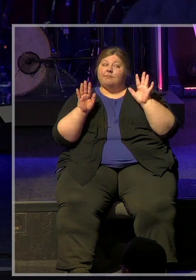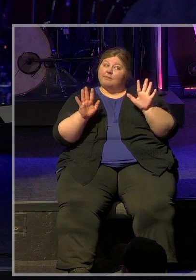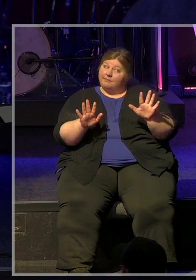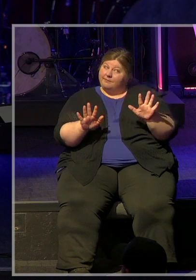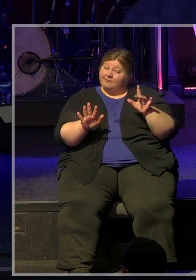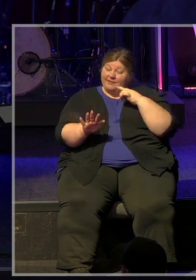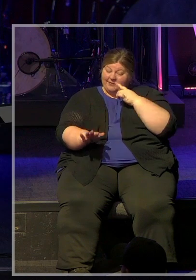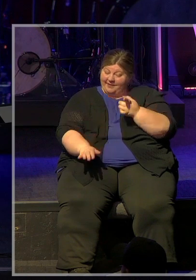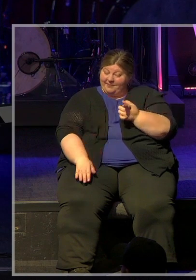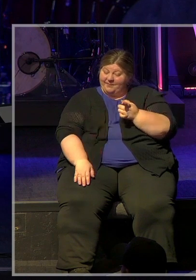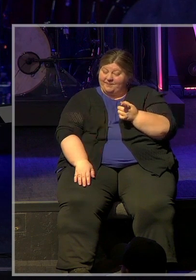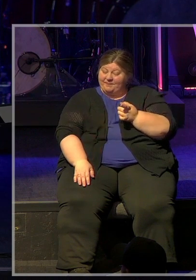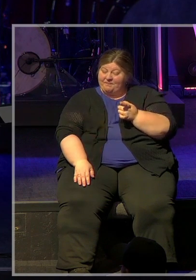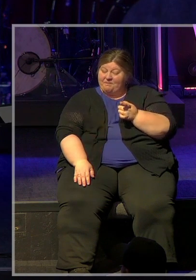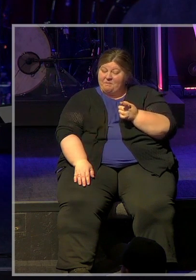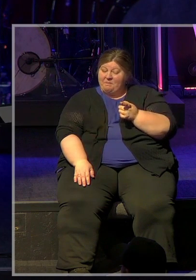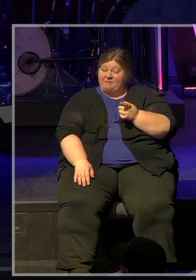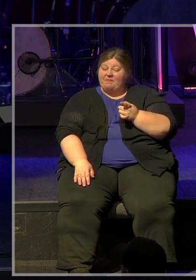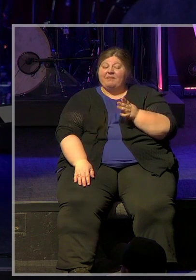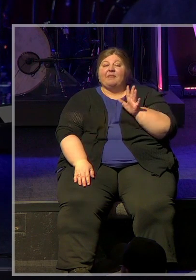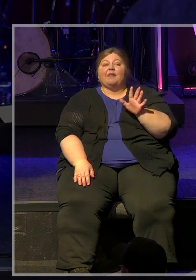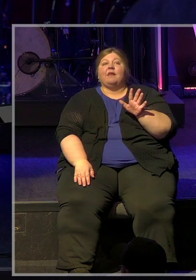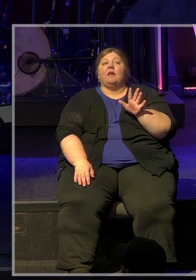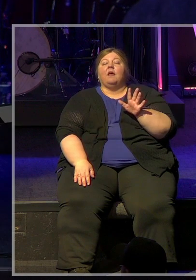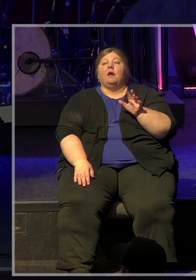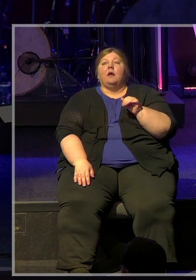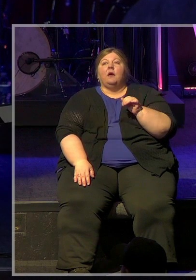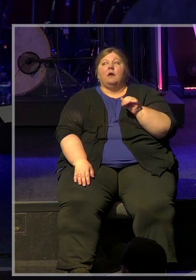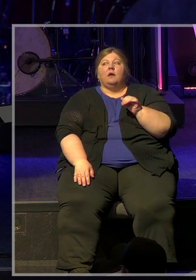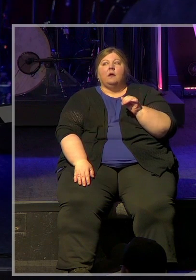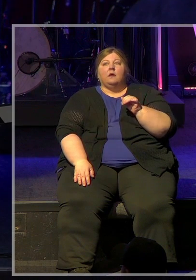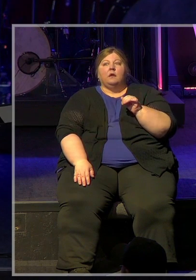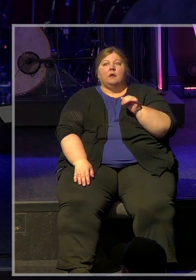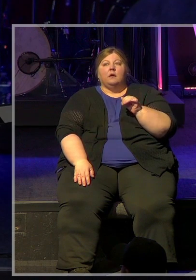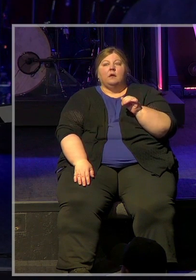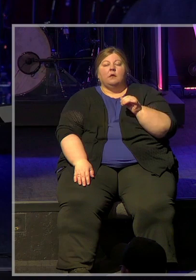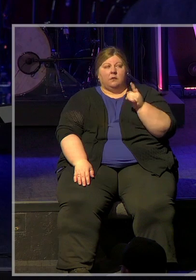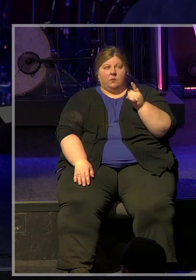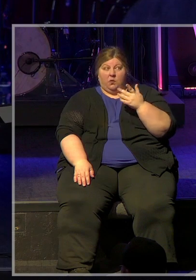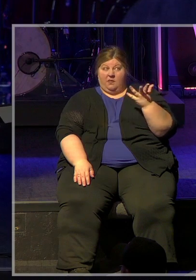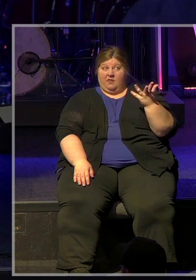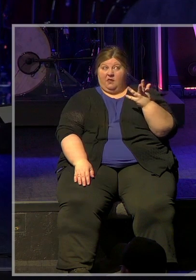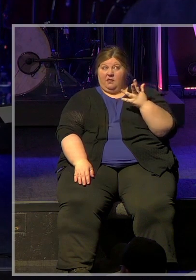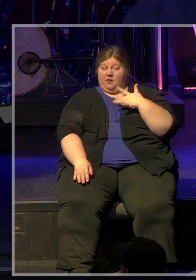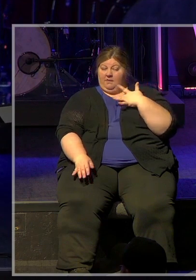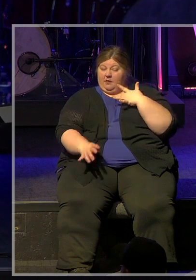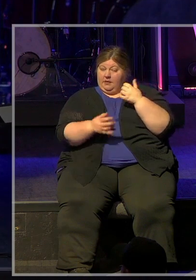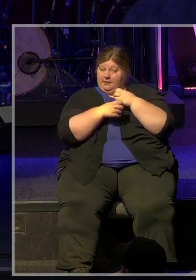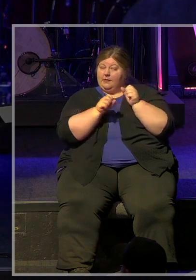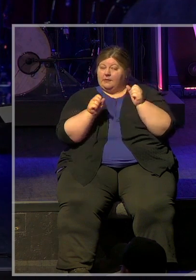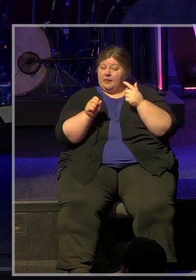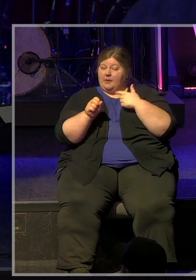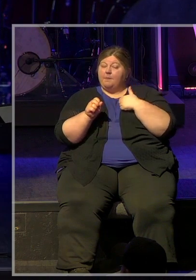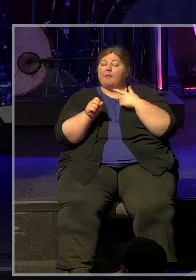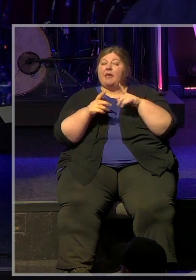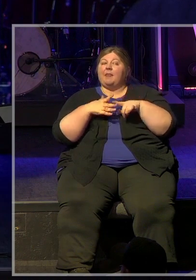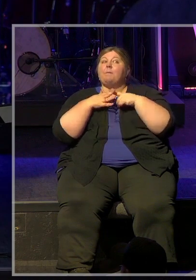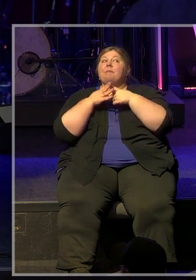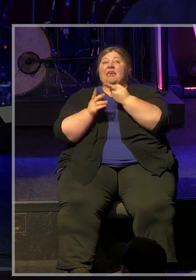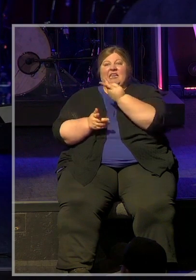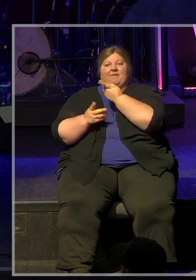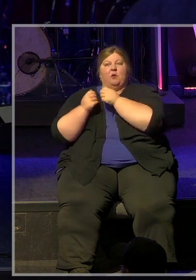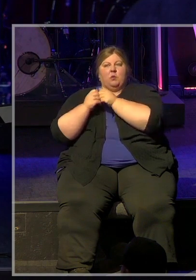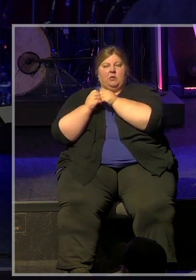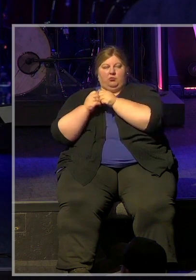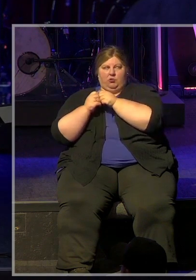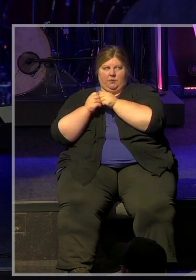this. One of the things that the guy that set us up used to say to me early on in mine and Shannon's relationship is he said